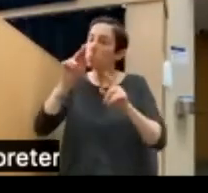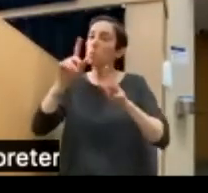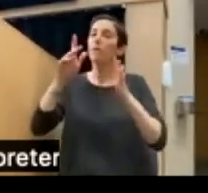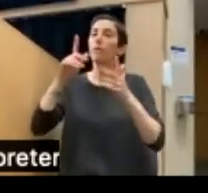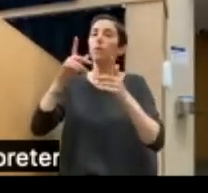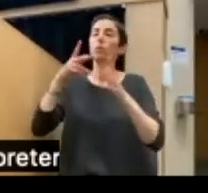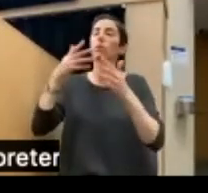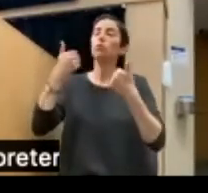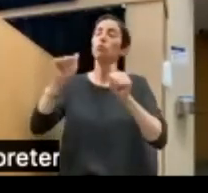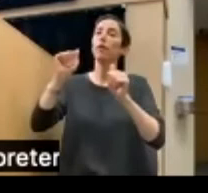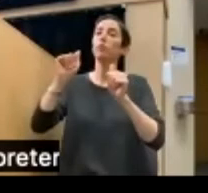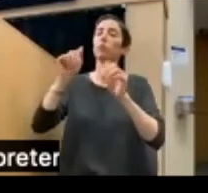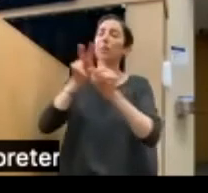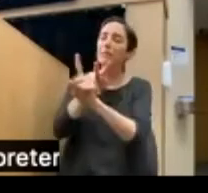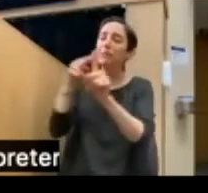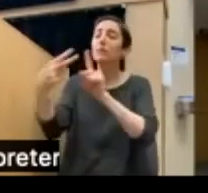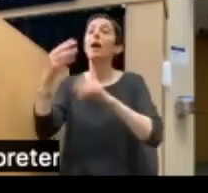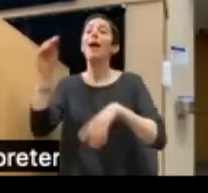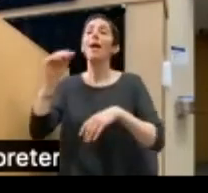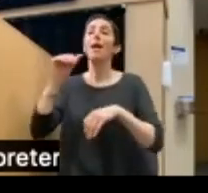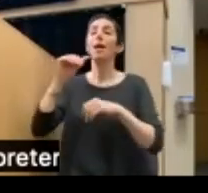from the problem.